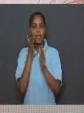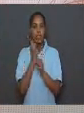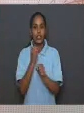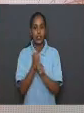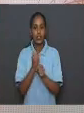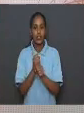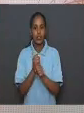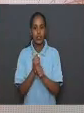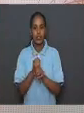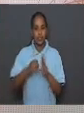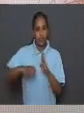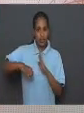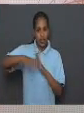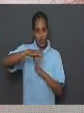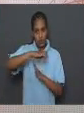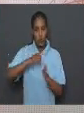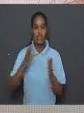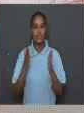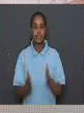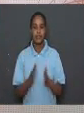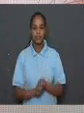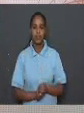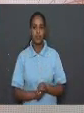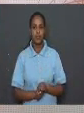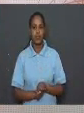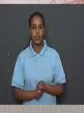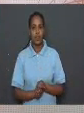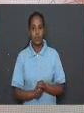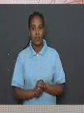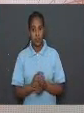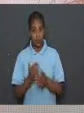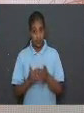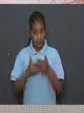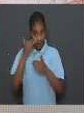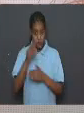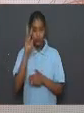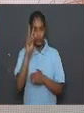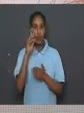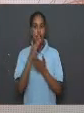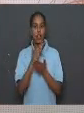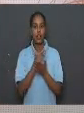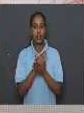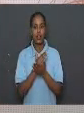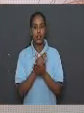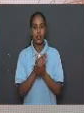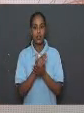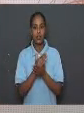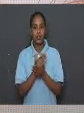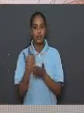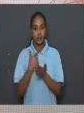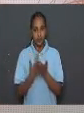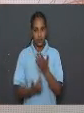applications of electrolysis. Over the next 2 lessons, we are going to